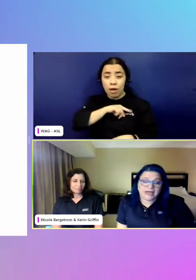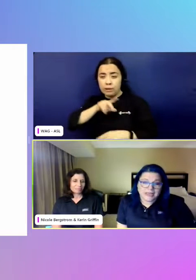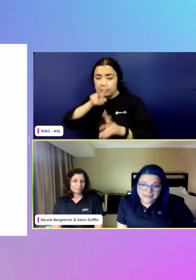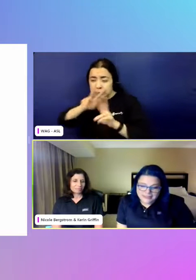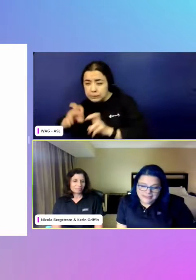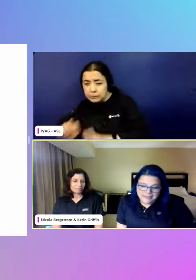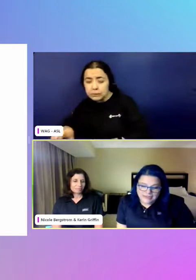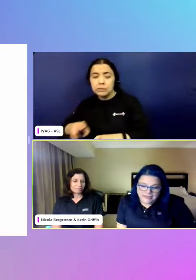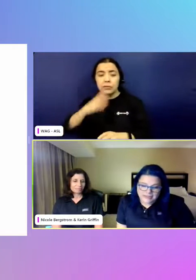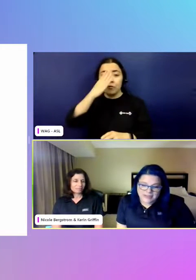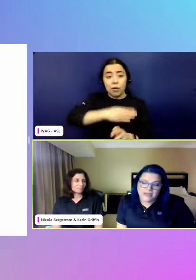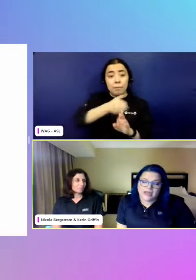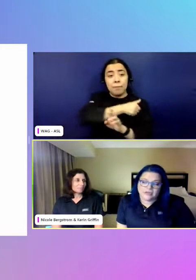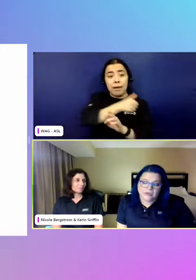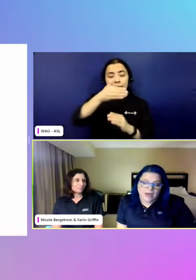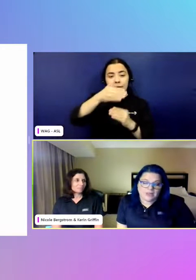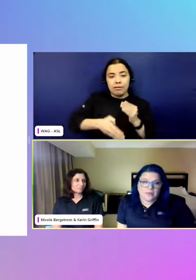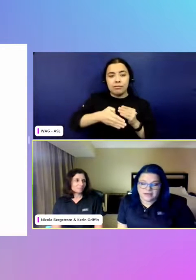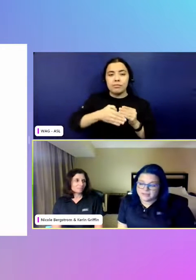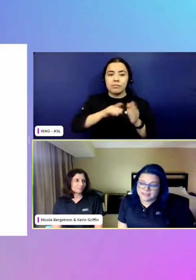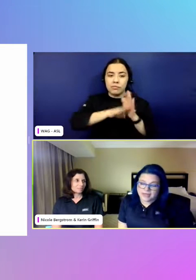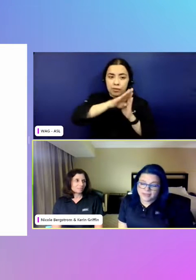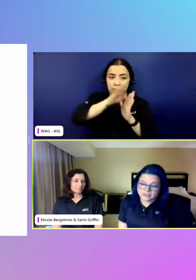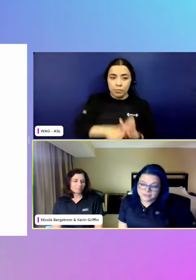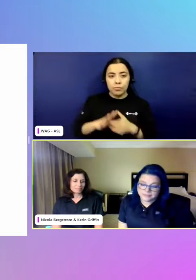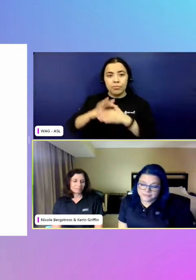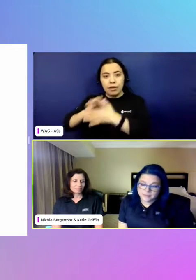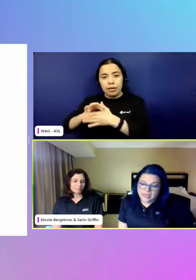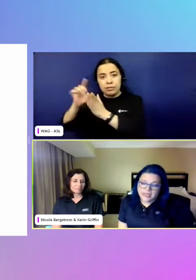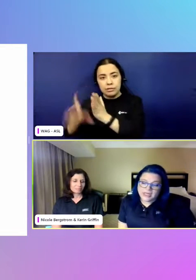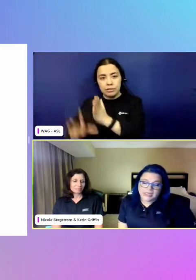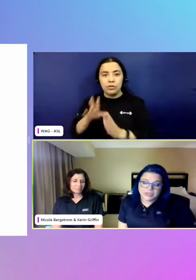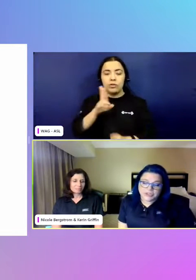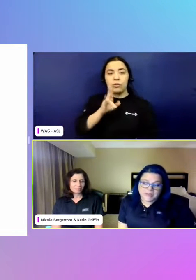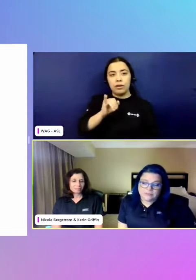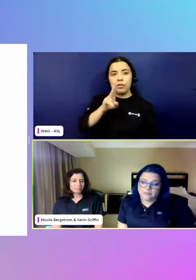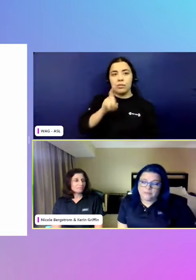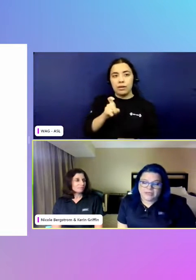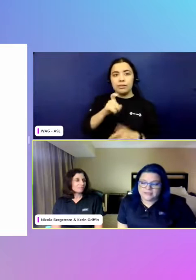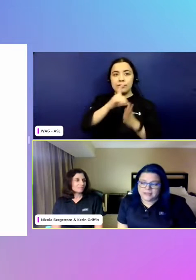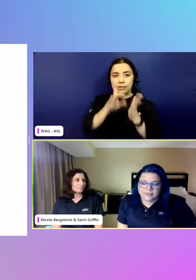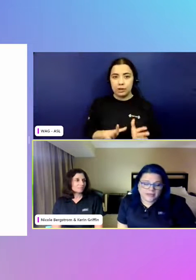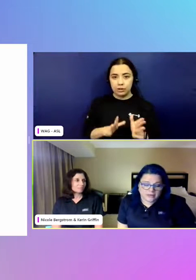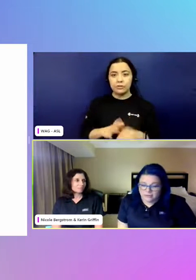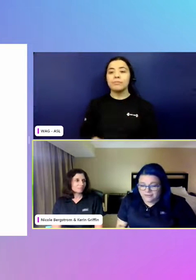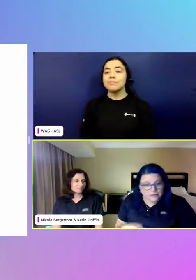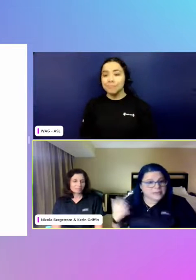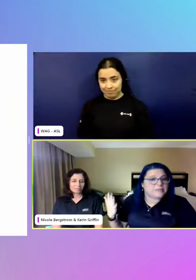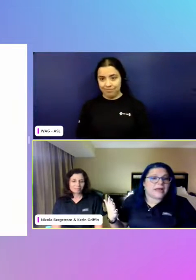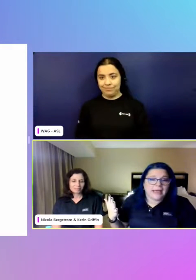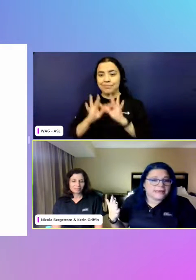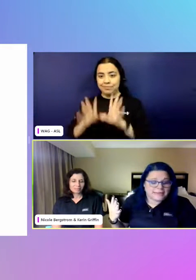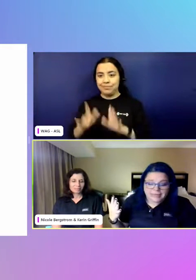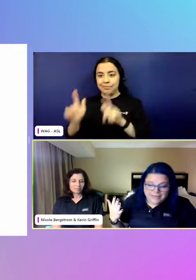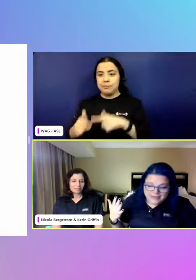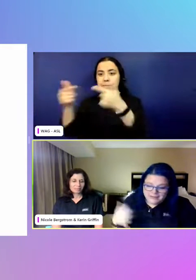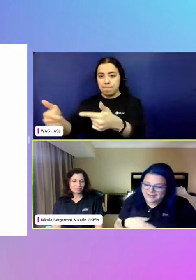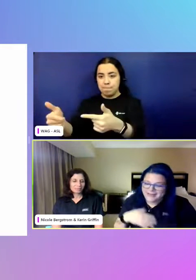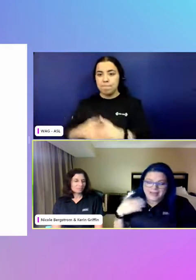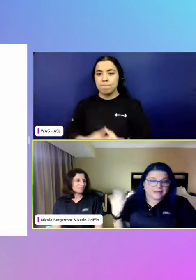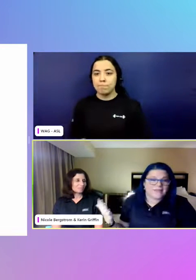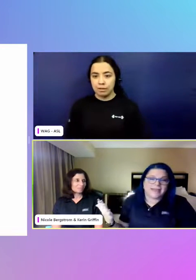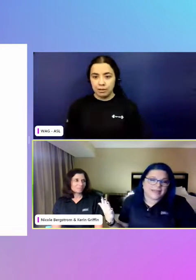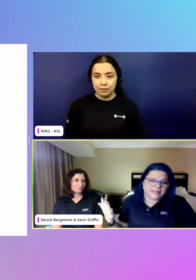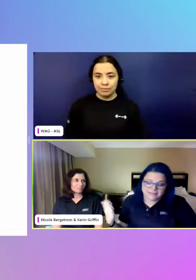developers, content designers, and UI UX designers. Each team picked a number, whatever was in my head at that